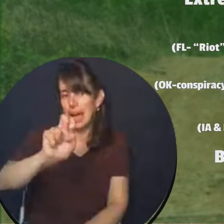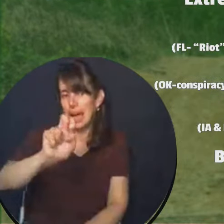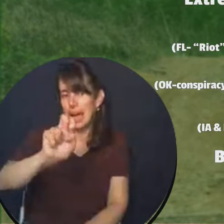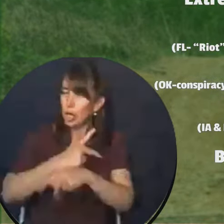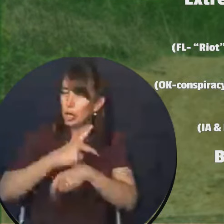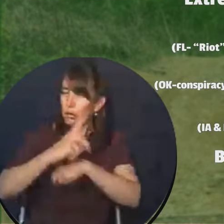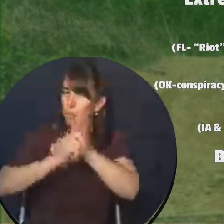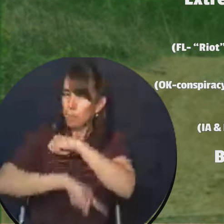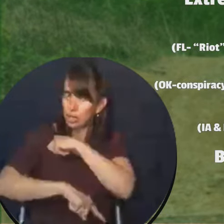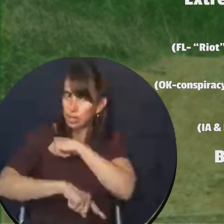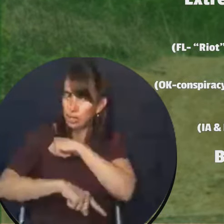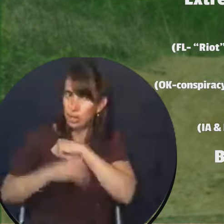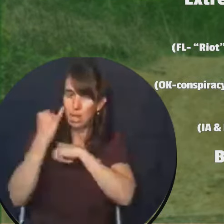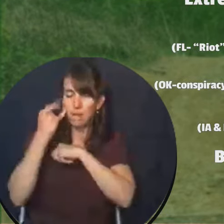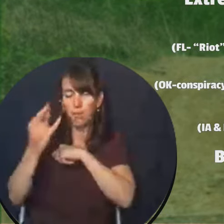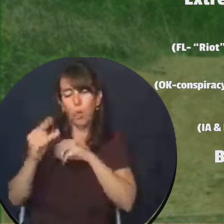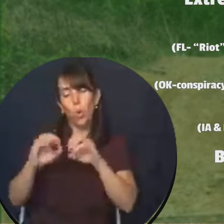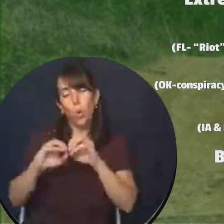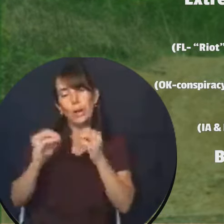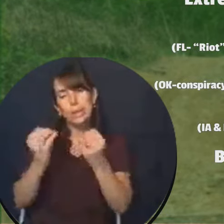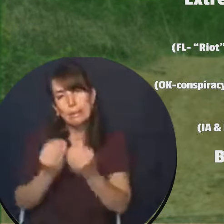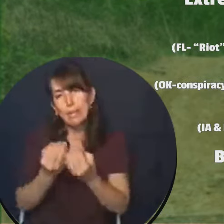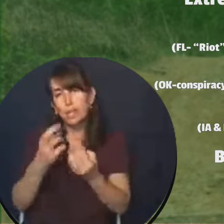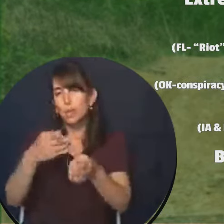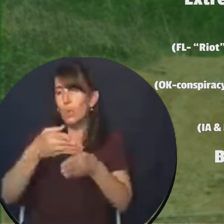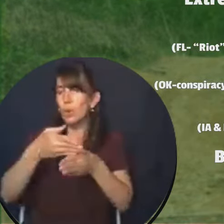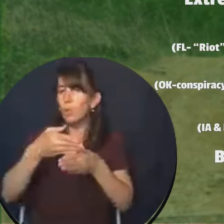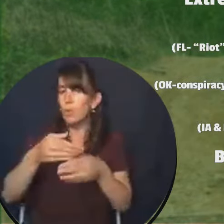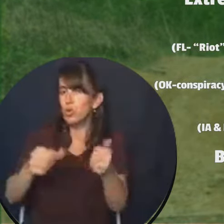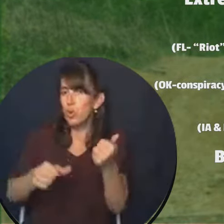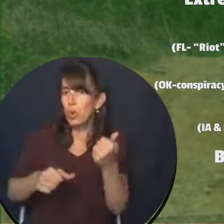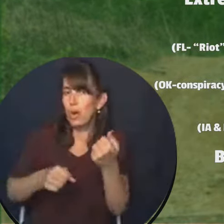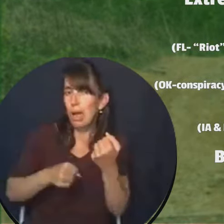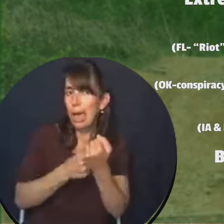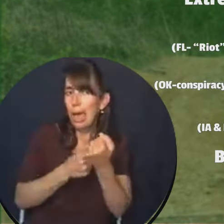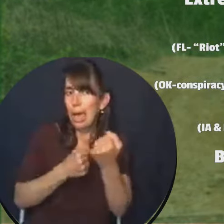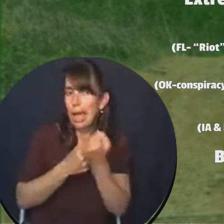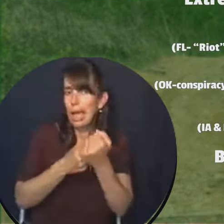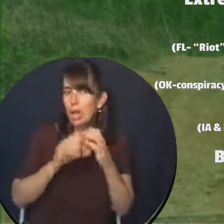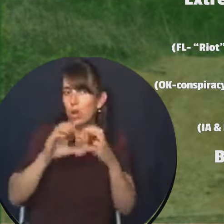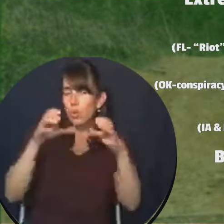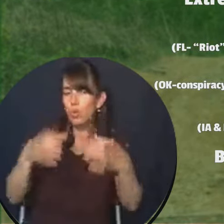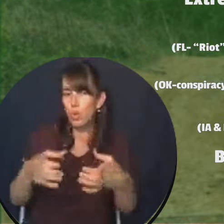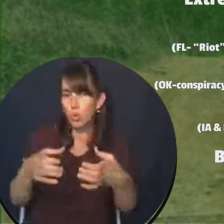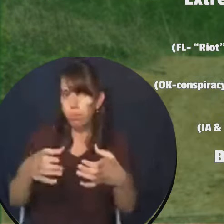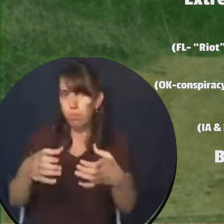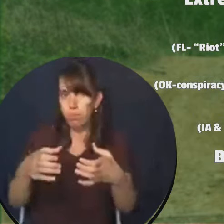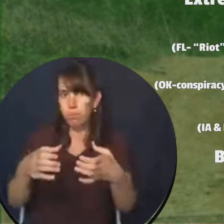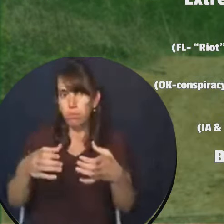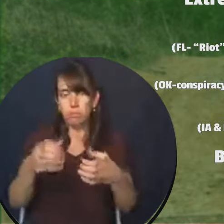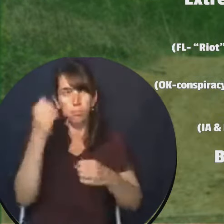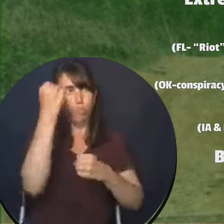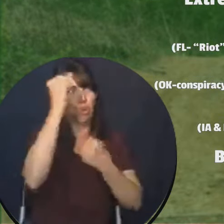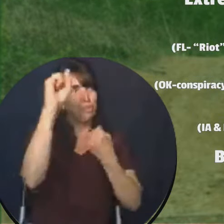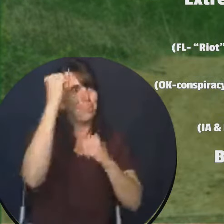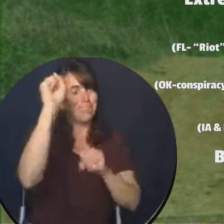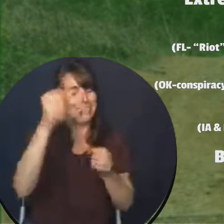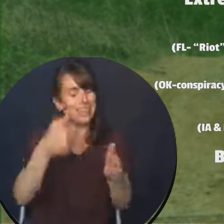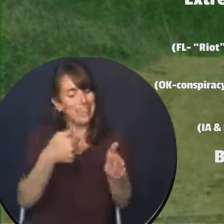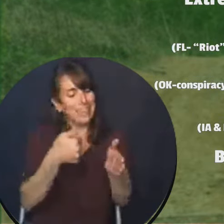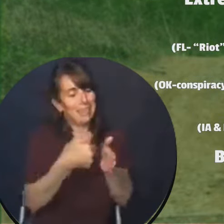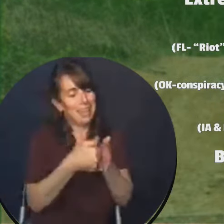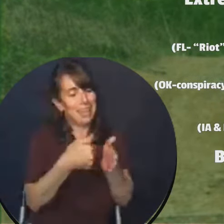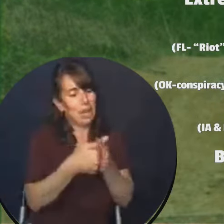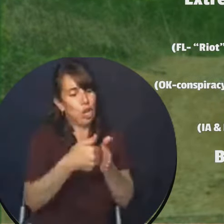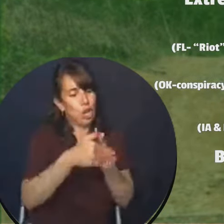organization, if you're a mutual aid group or you're any kind of formation, That the state has decided is